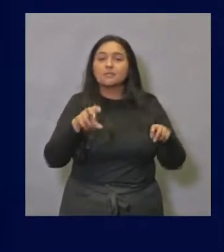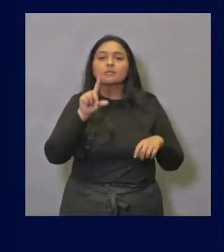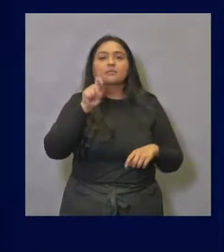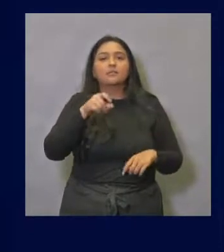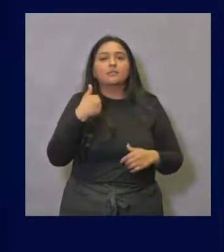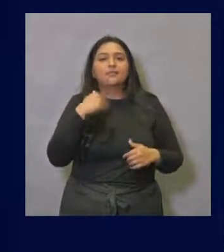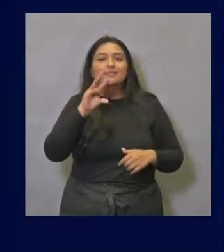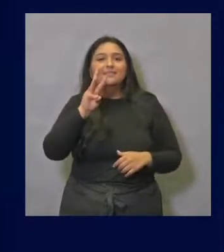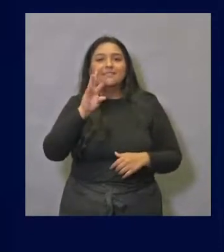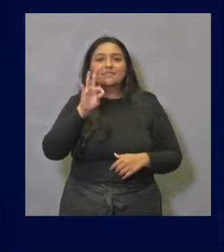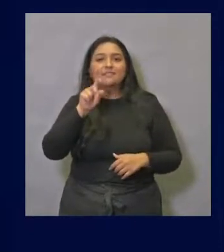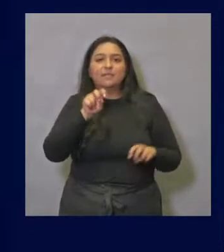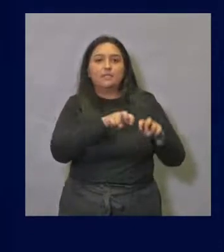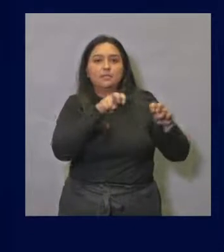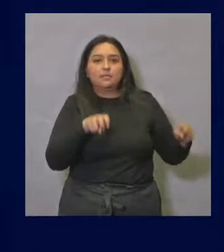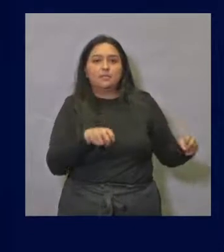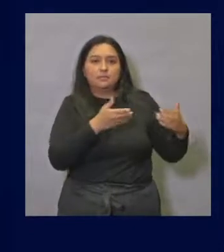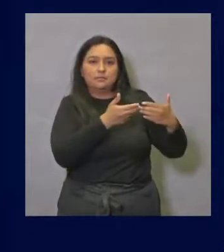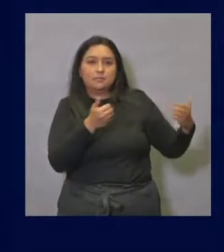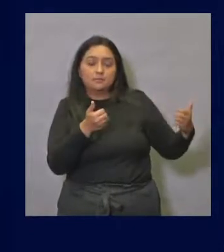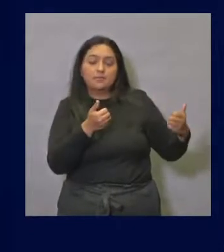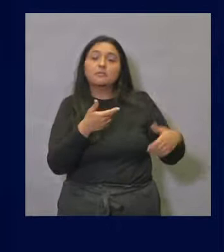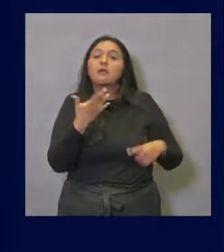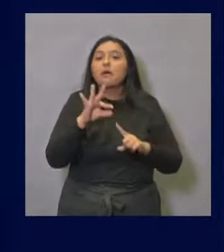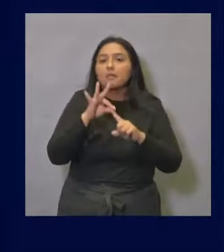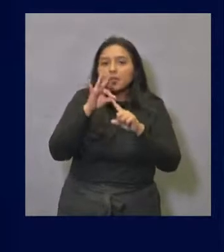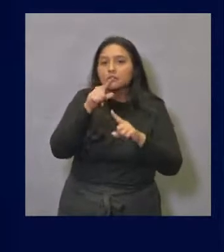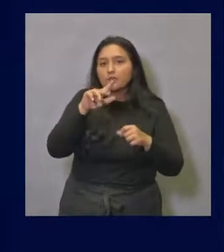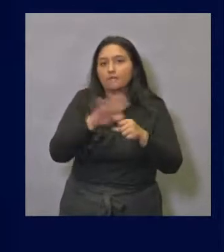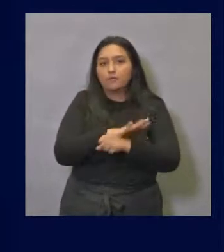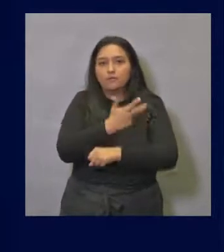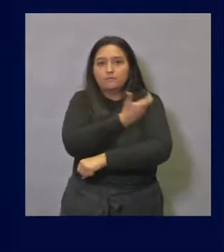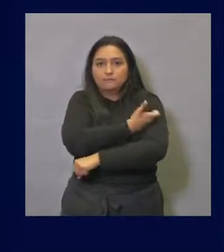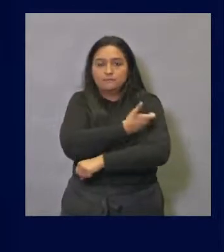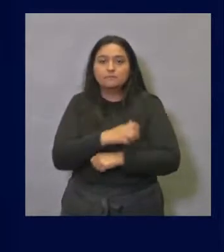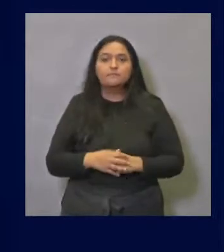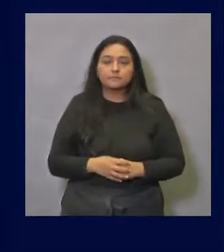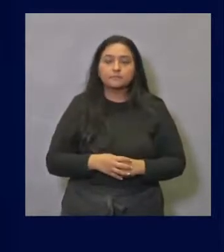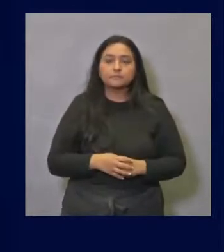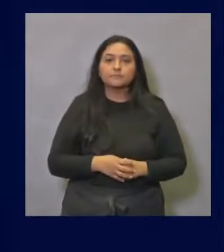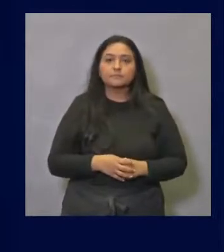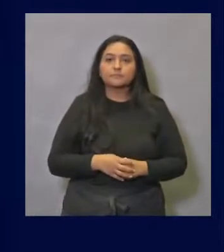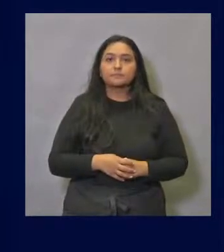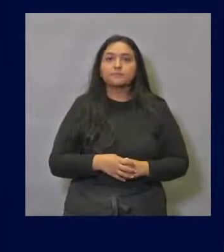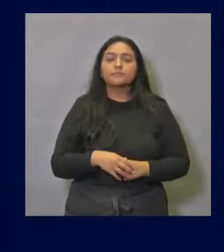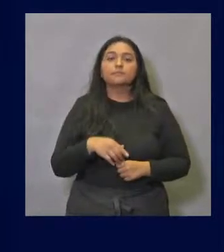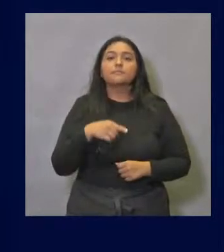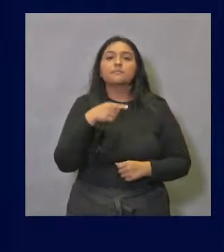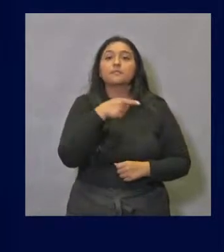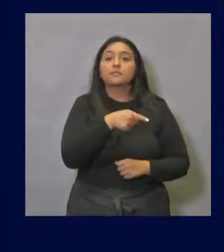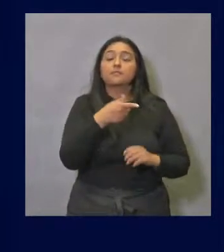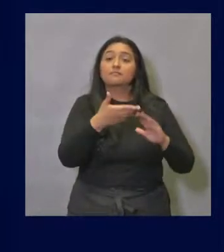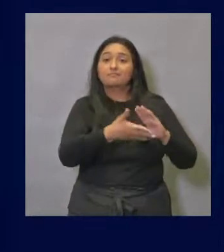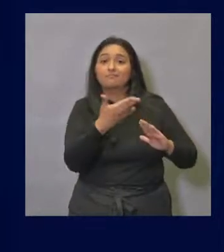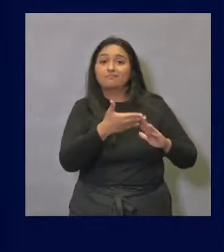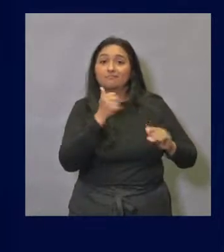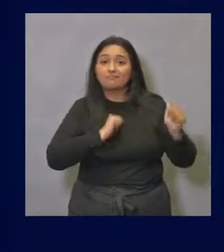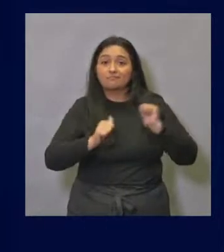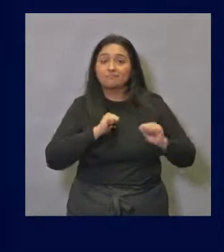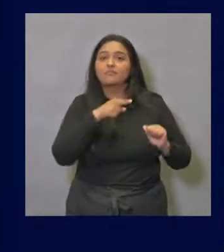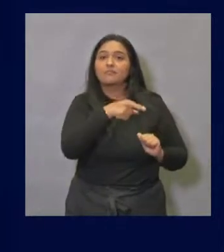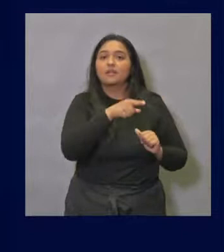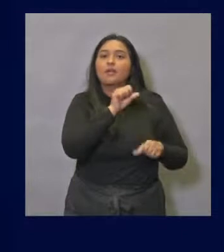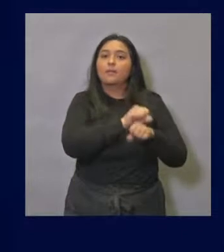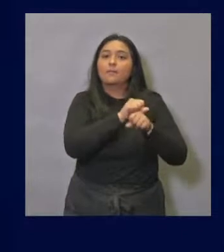vaccinated. As with outdoor live events, employers must offer a weekly worker testing program. For venues